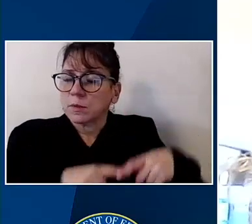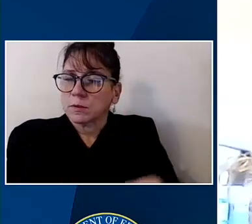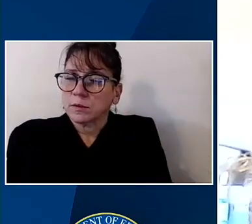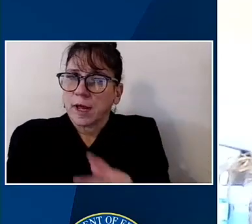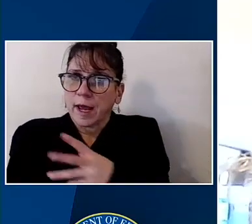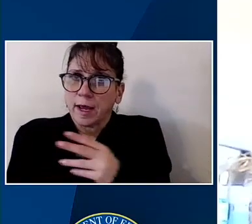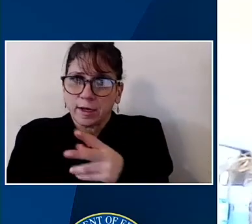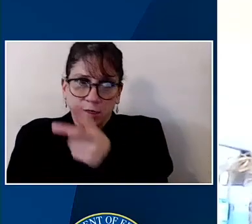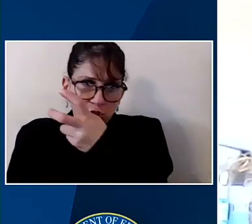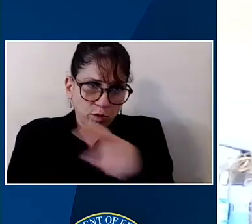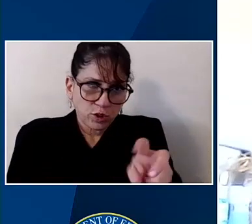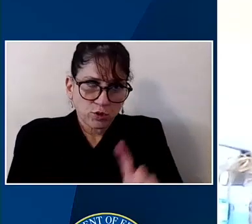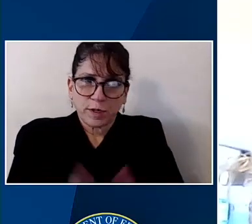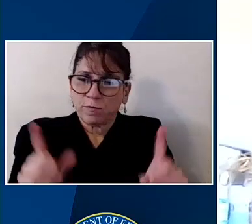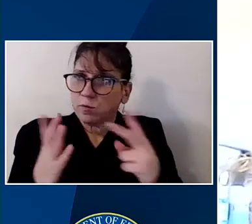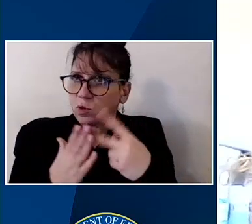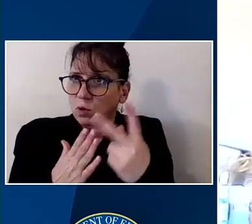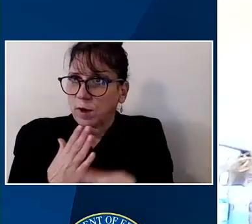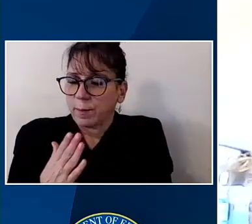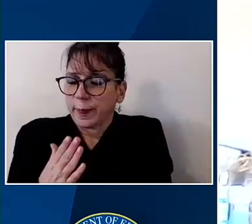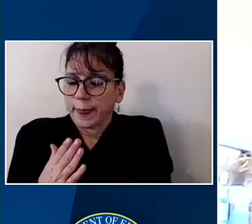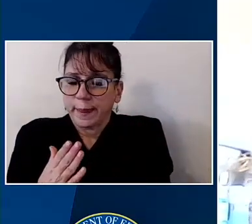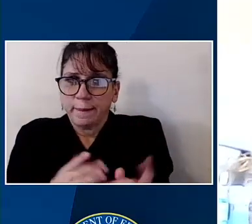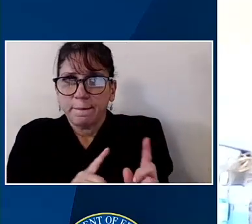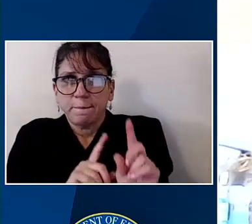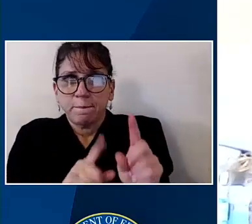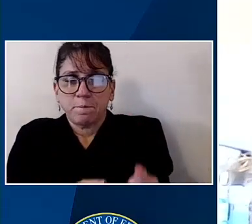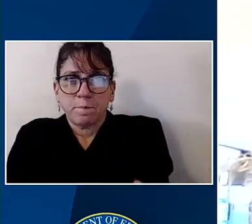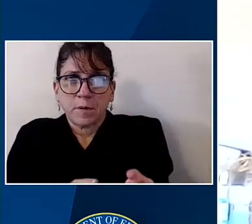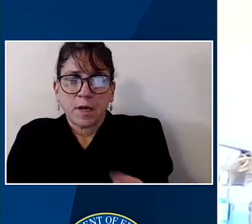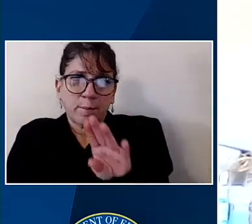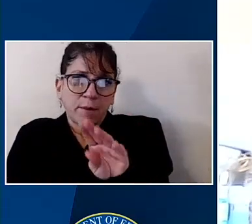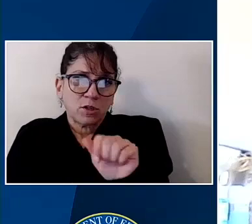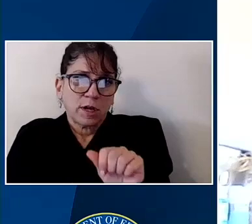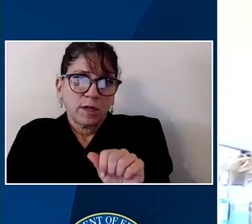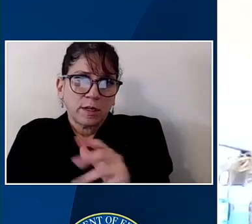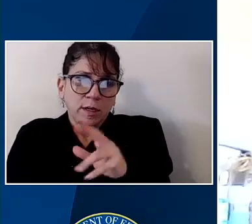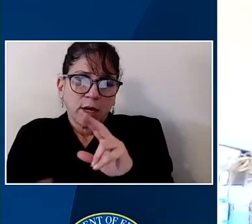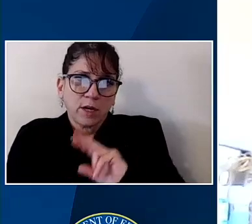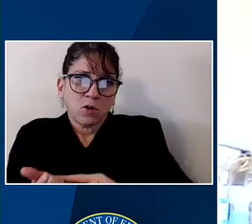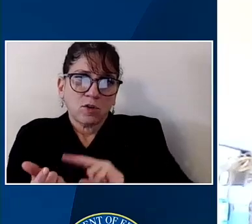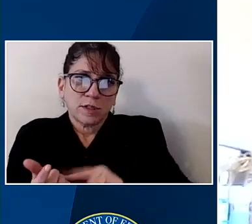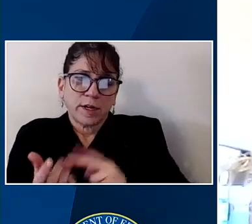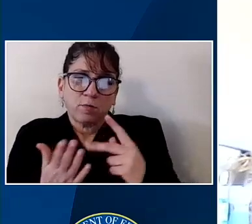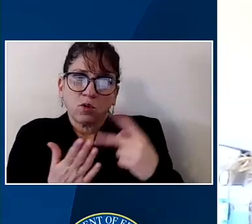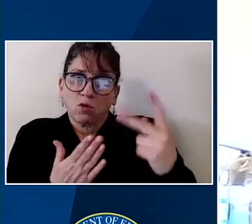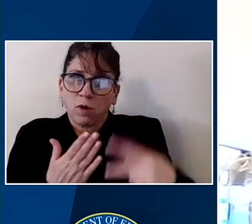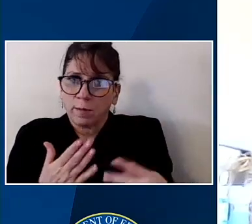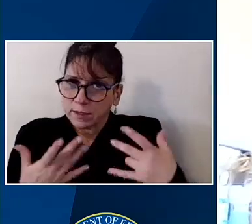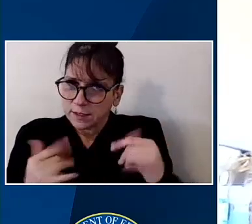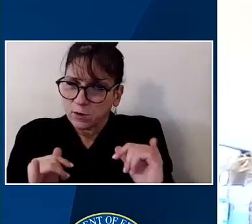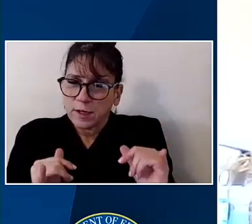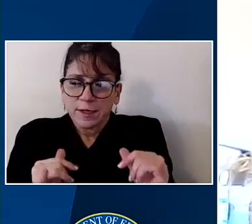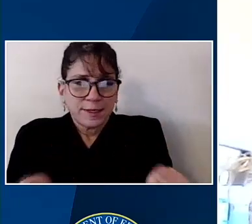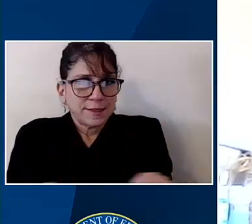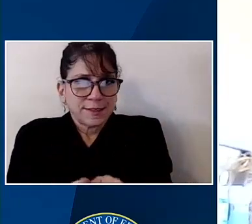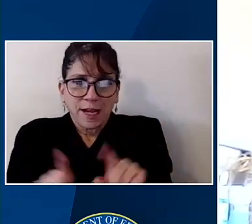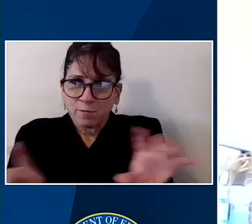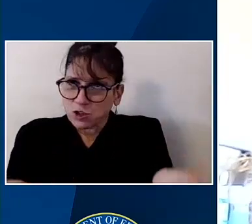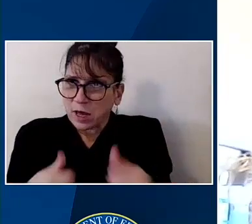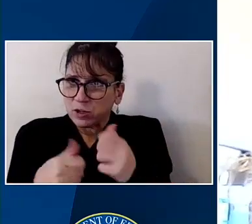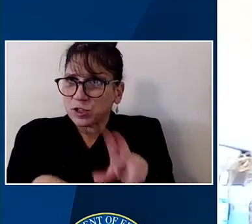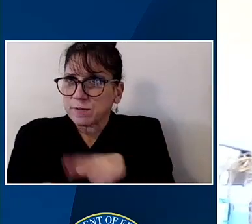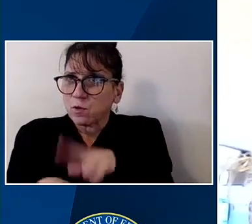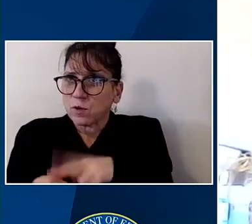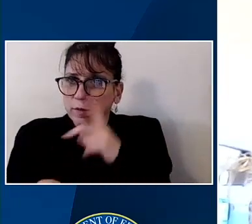to a different program. I went to the Bachelor's of Science in Nursing program and still had the same challenges, of course, because